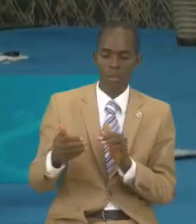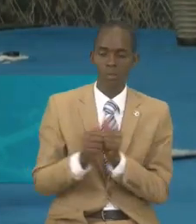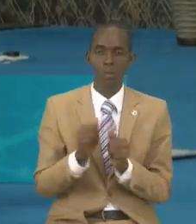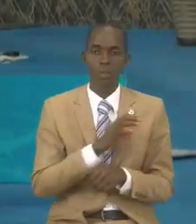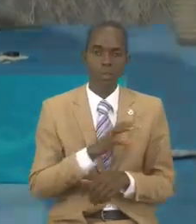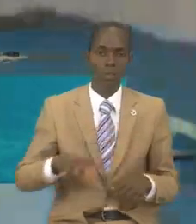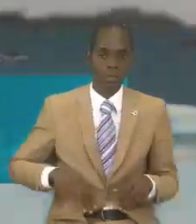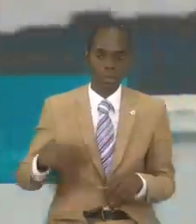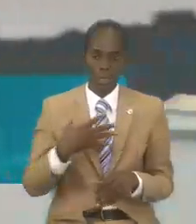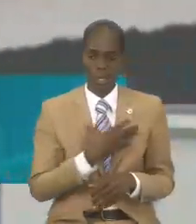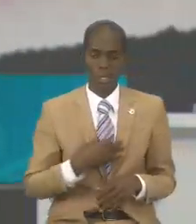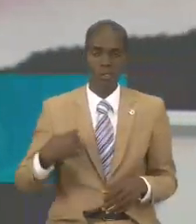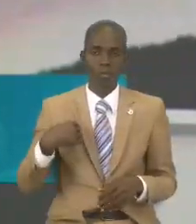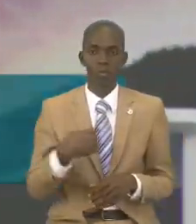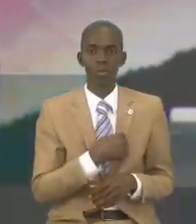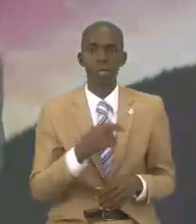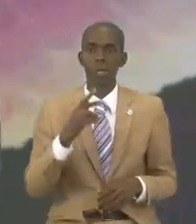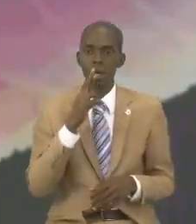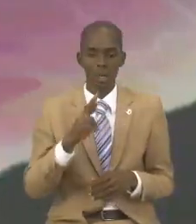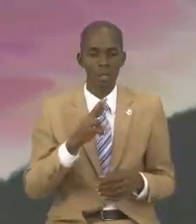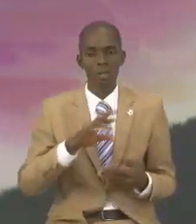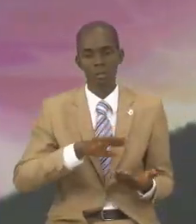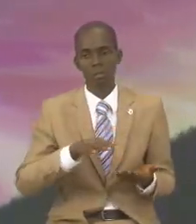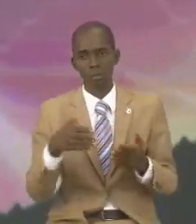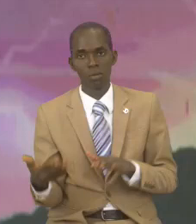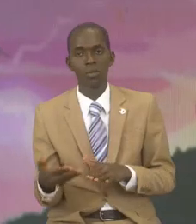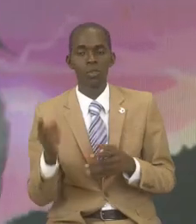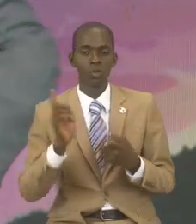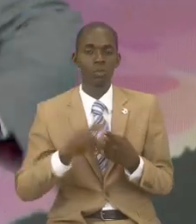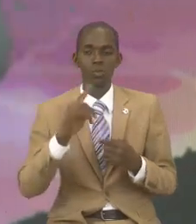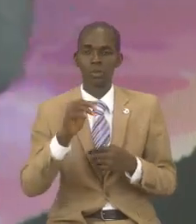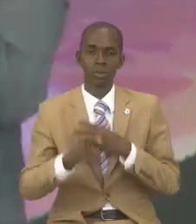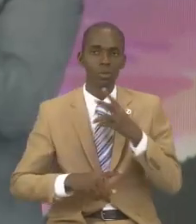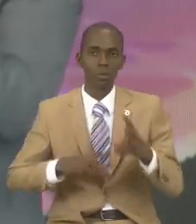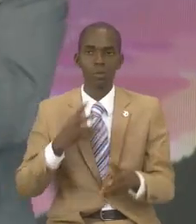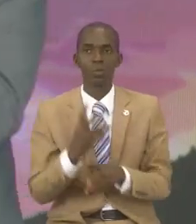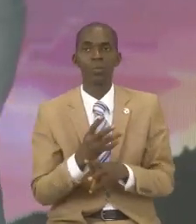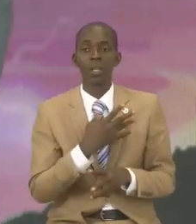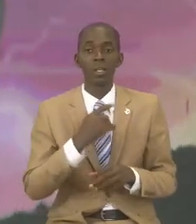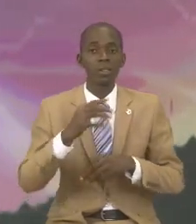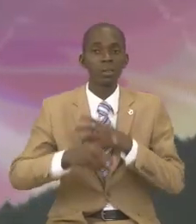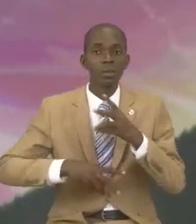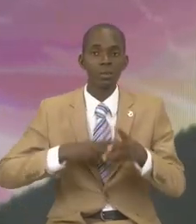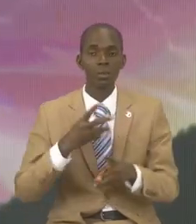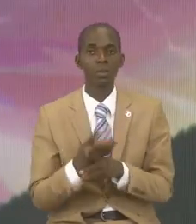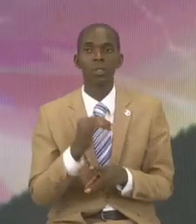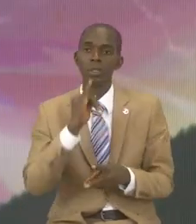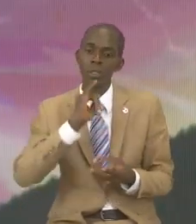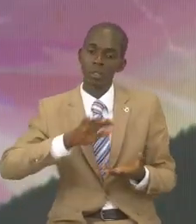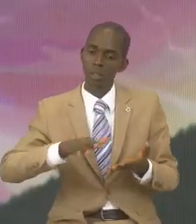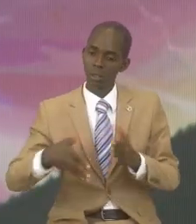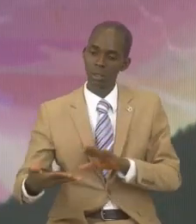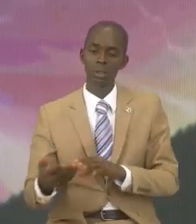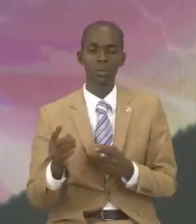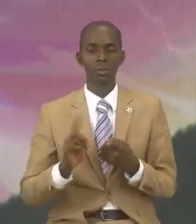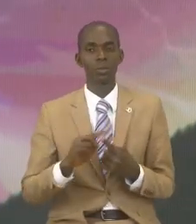we are crucified unto the world, and the world is crucified